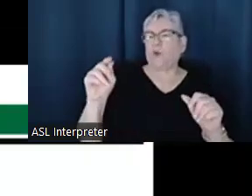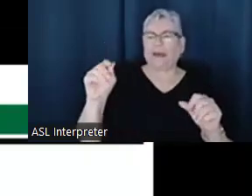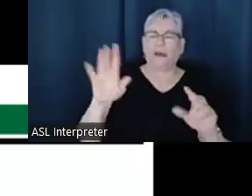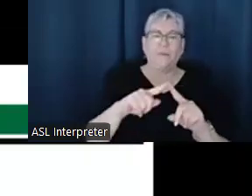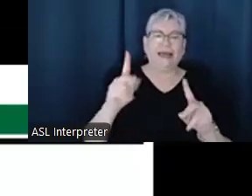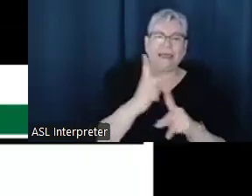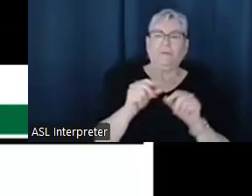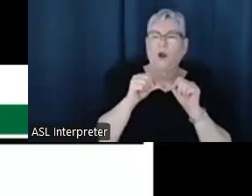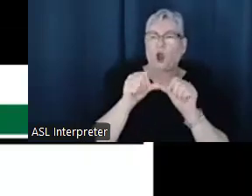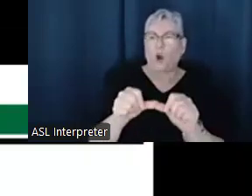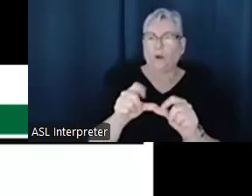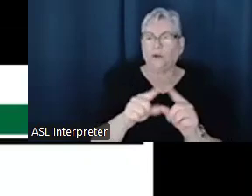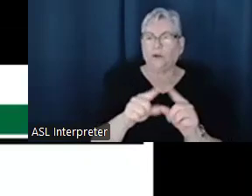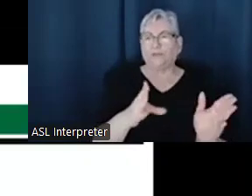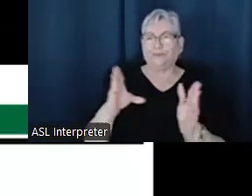other examples as well.